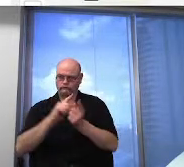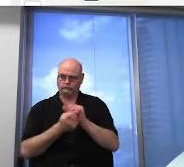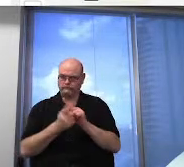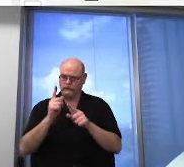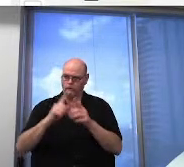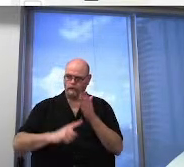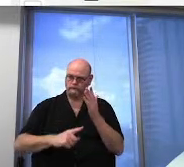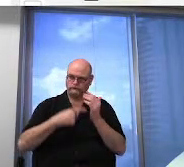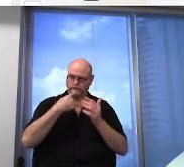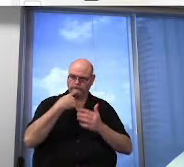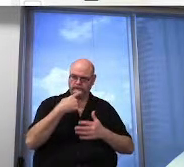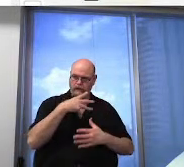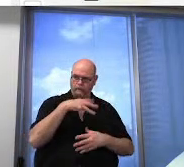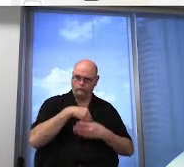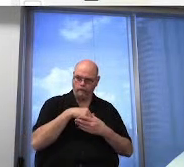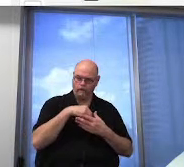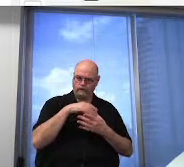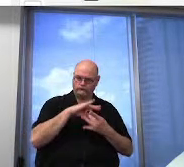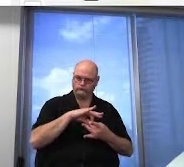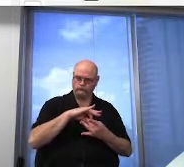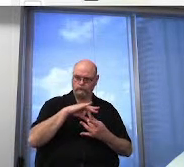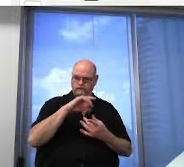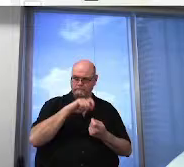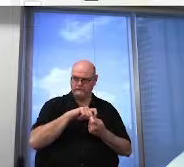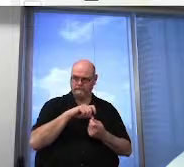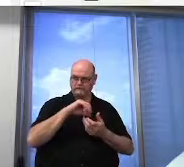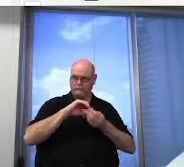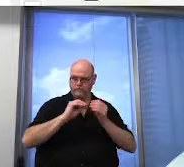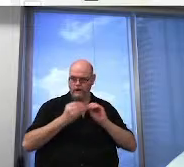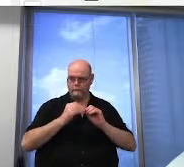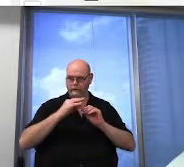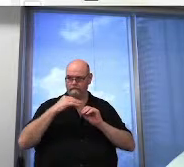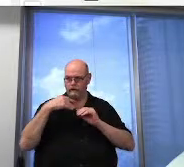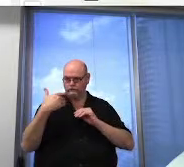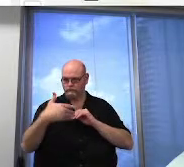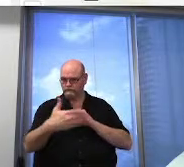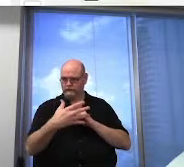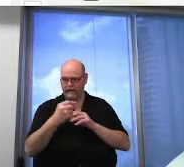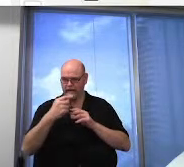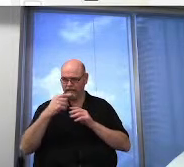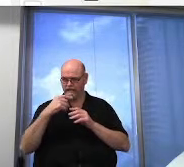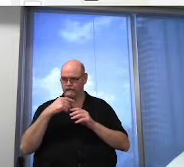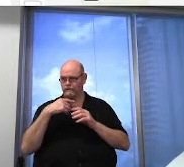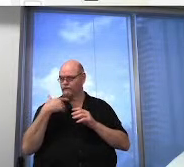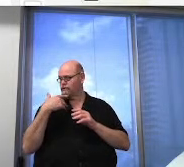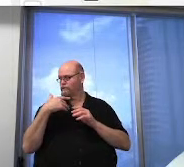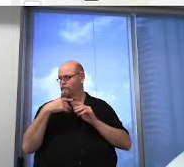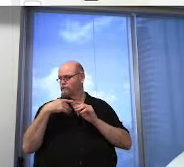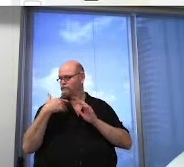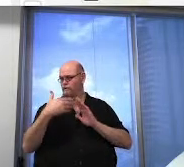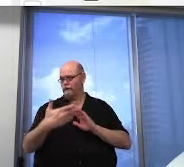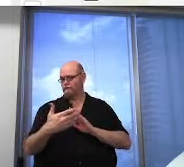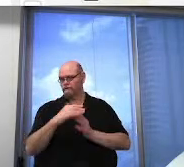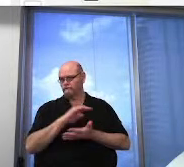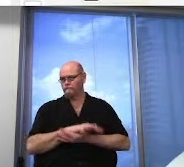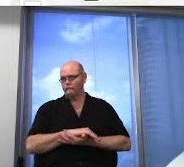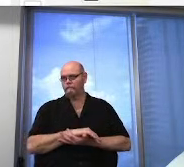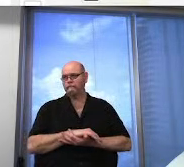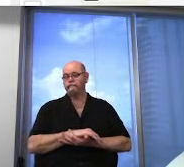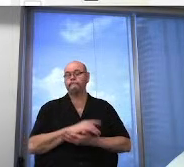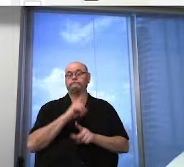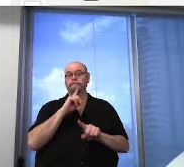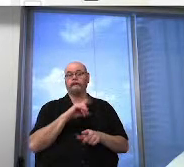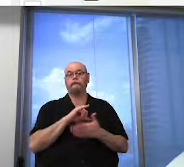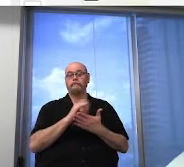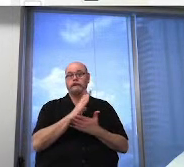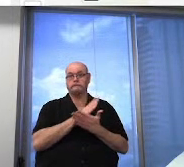to translate what you're saying into specifics about number of interruptions or duration of interruptions? I'll answer I did answer